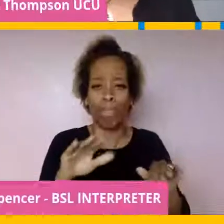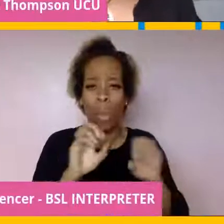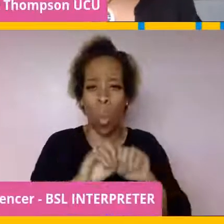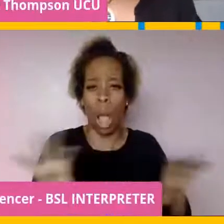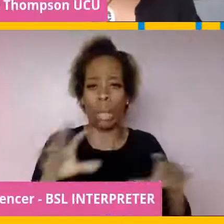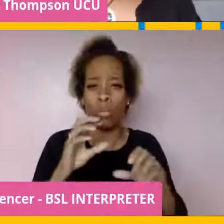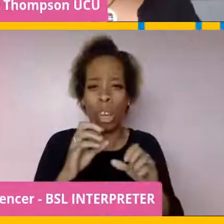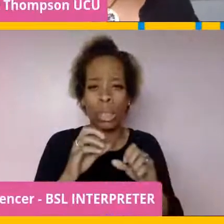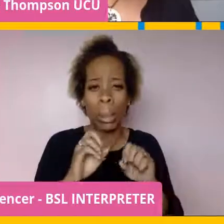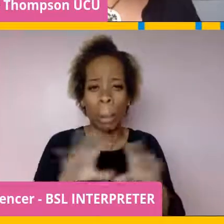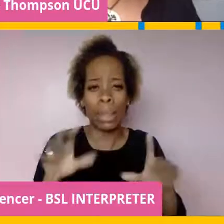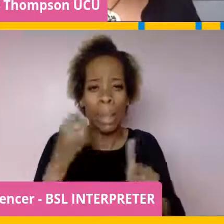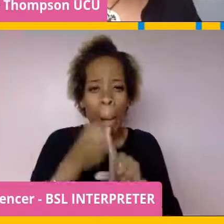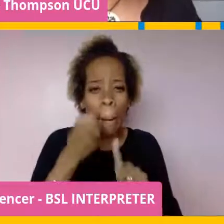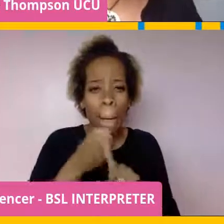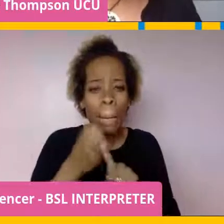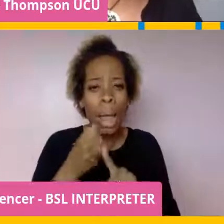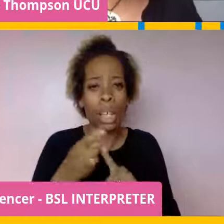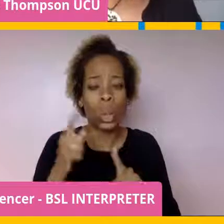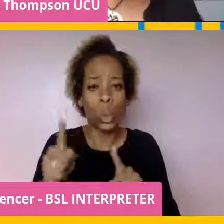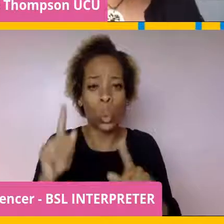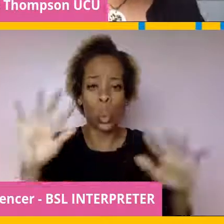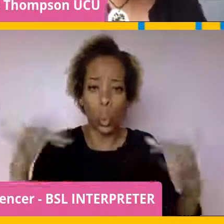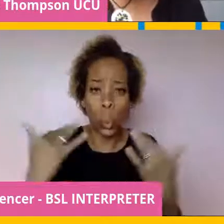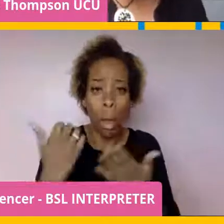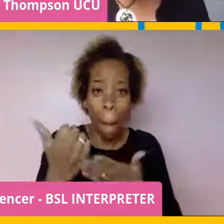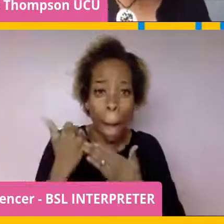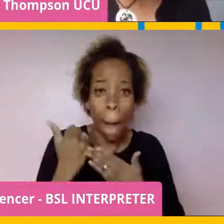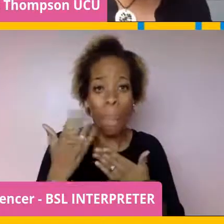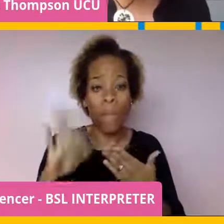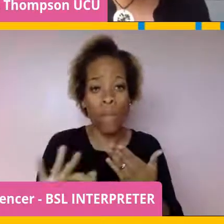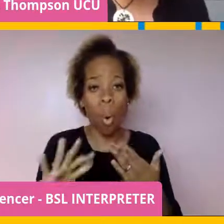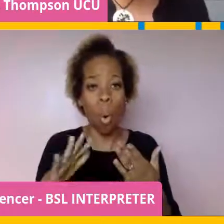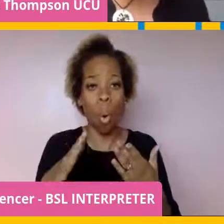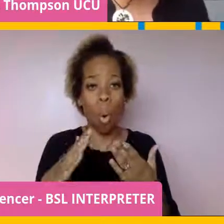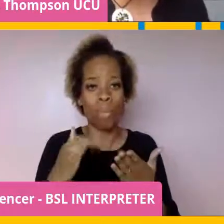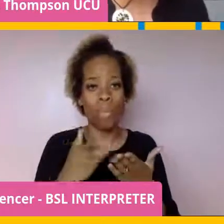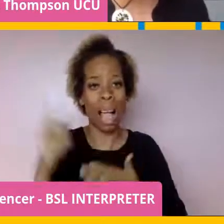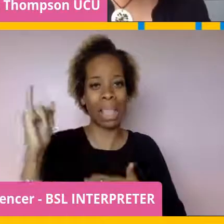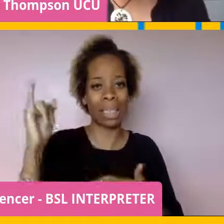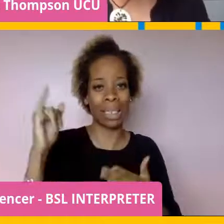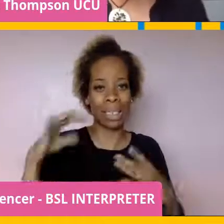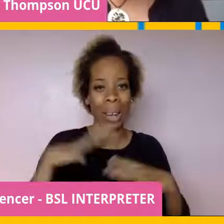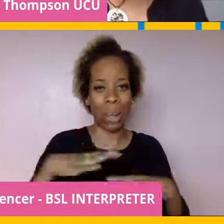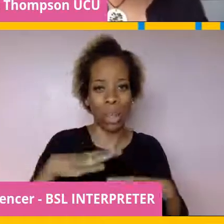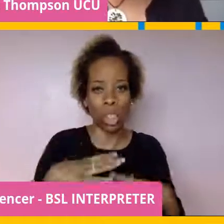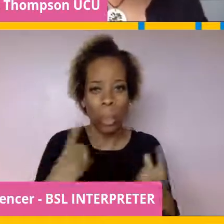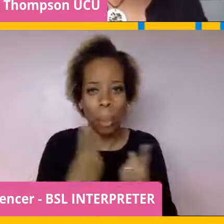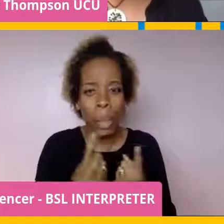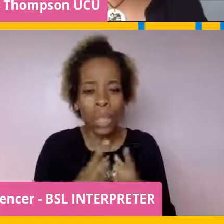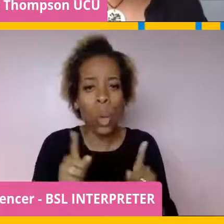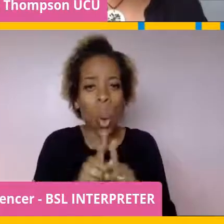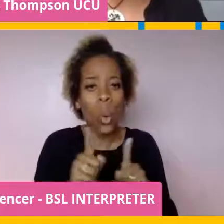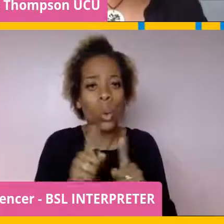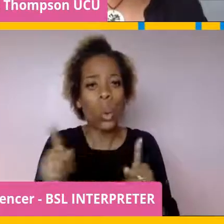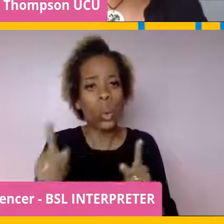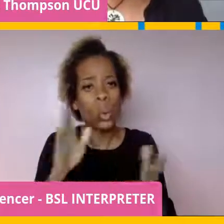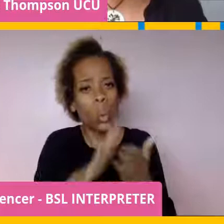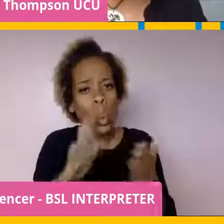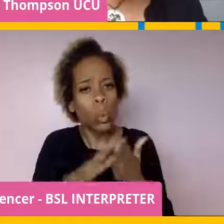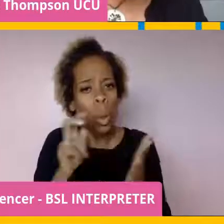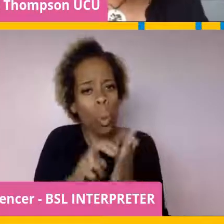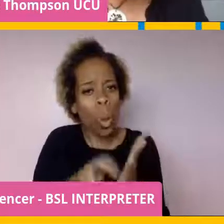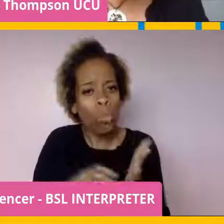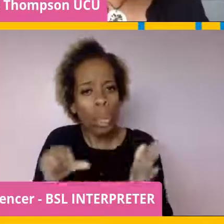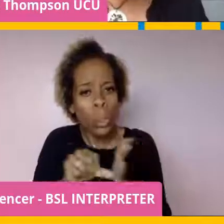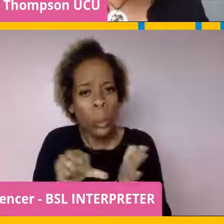in widespread media campaigns to publicise all of these grassroots anti-casualisation efforts, like King's and Precarious Goldsmiths and the Essex GTAs and